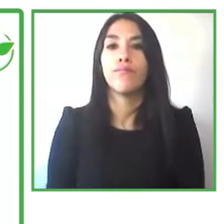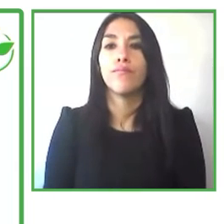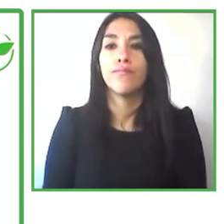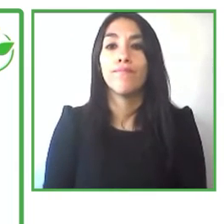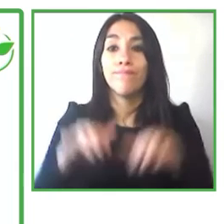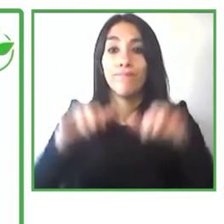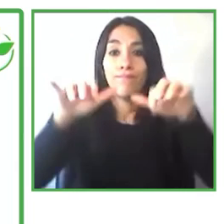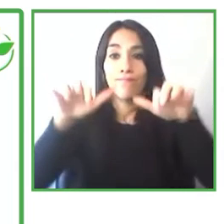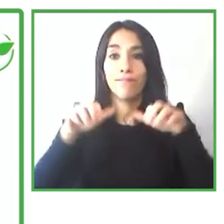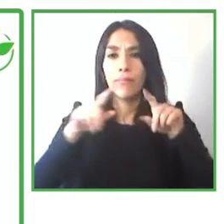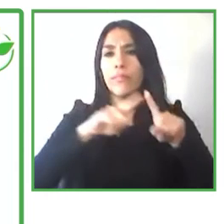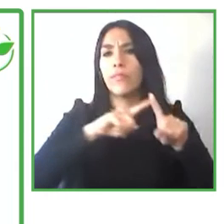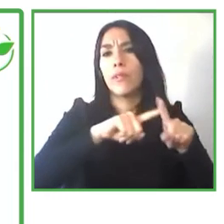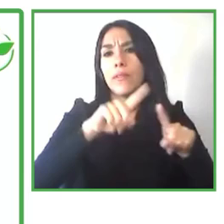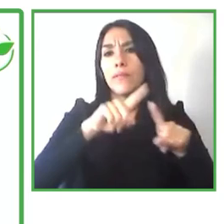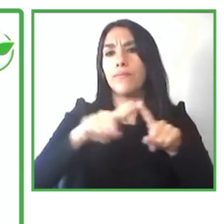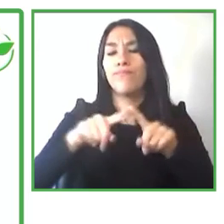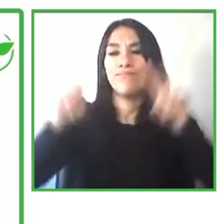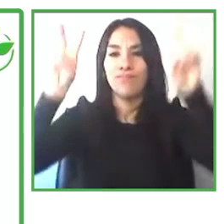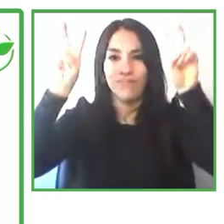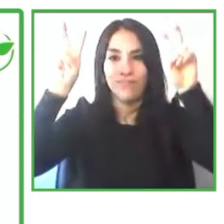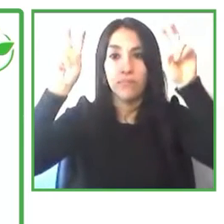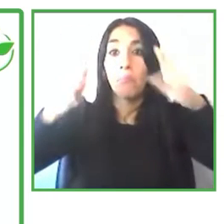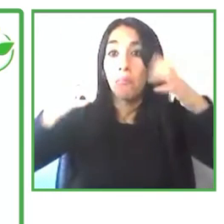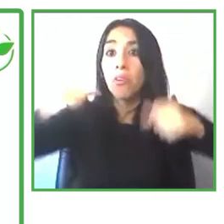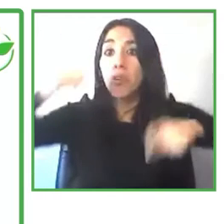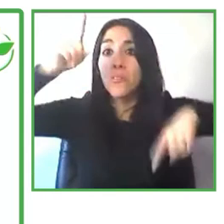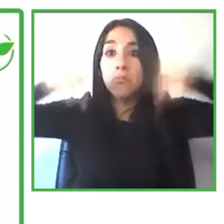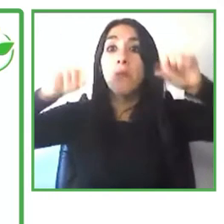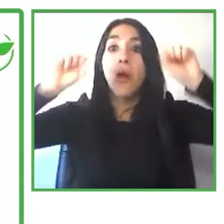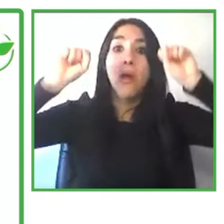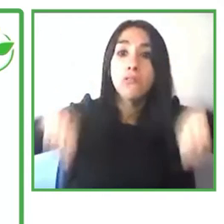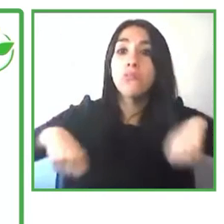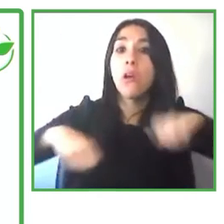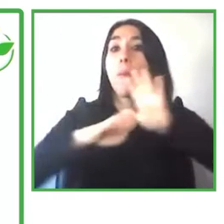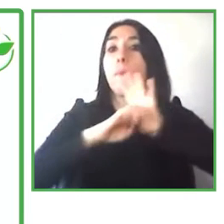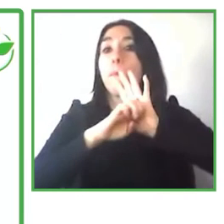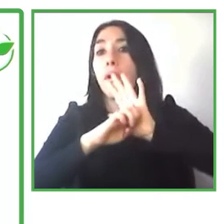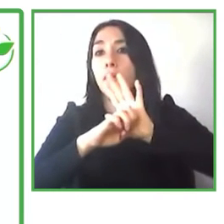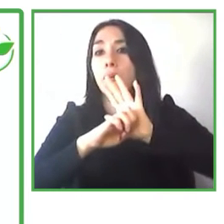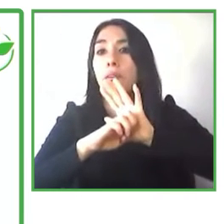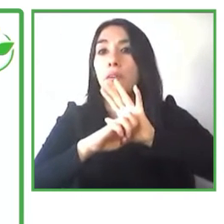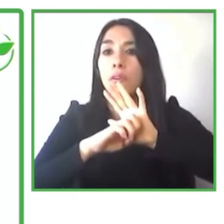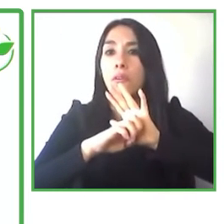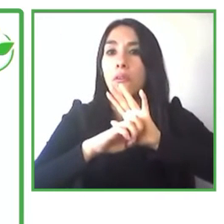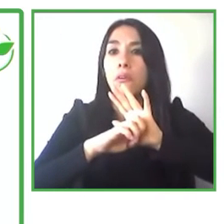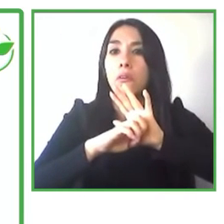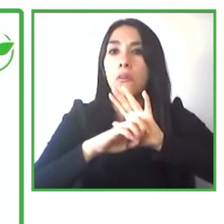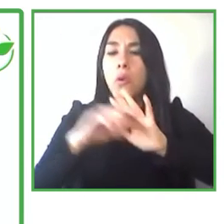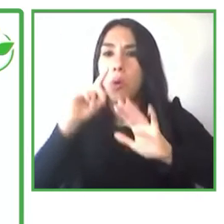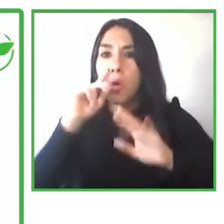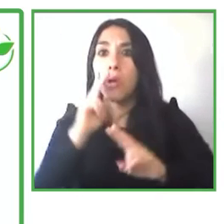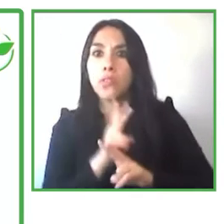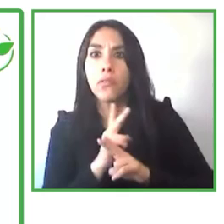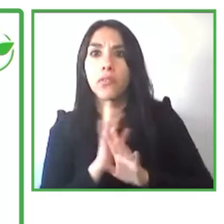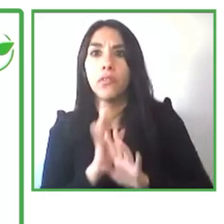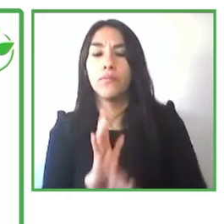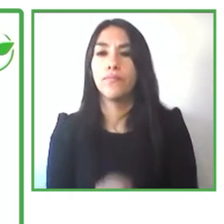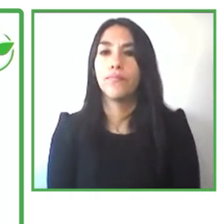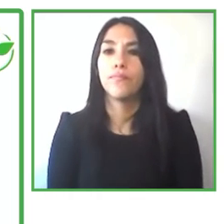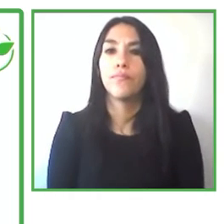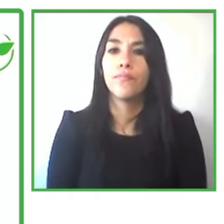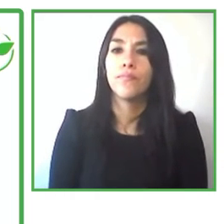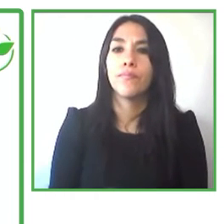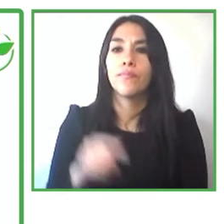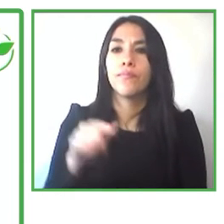avant-garde topics, but you see that companies are different stages of disability inclusion, and we are trying to address those